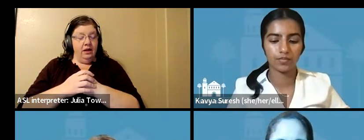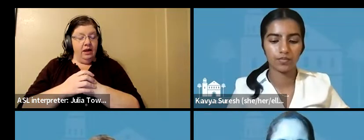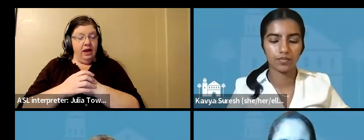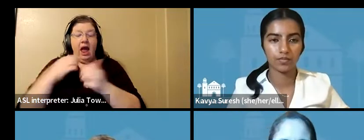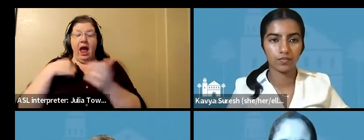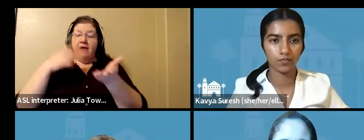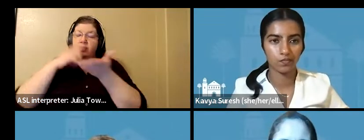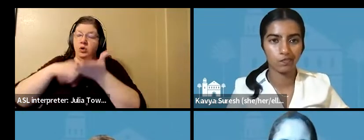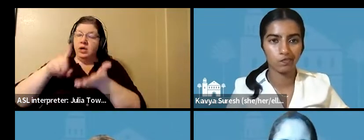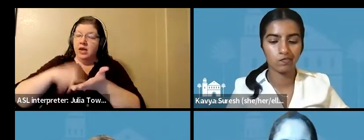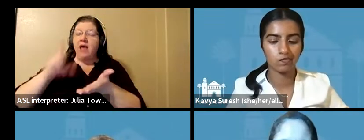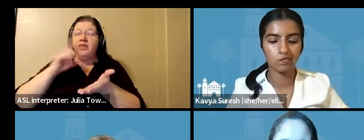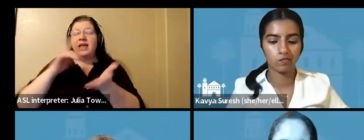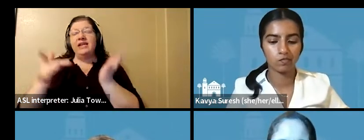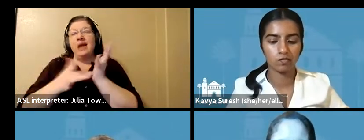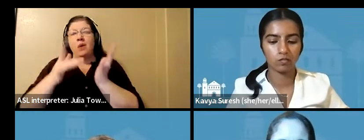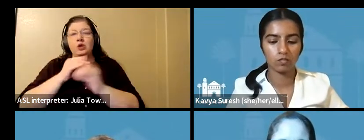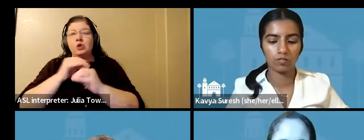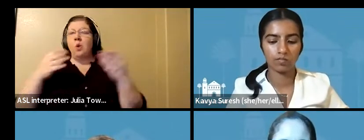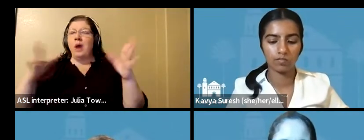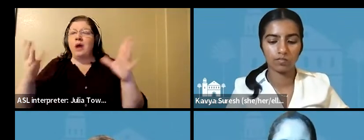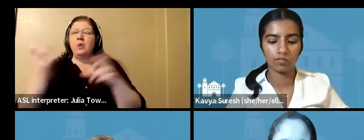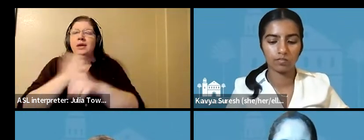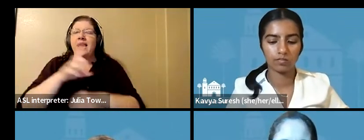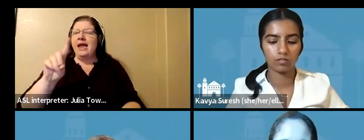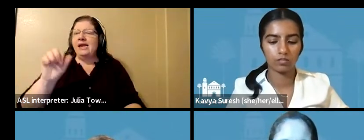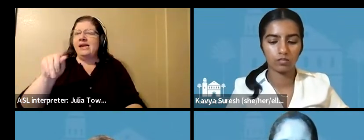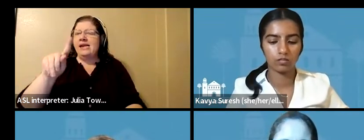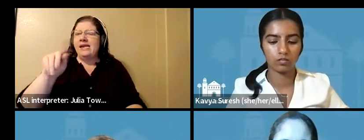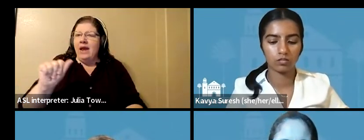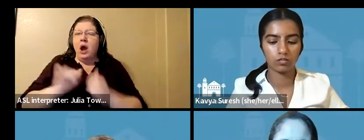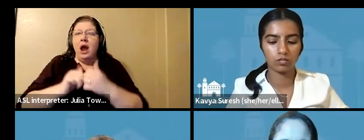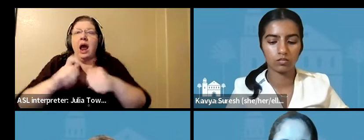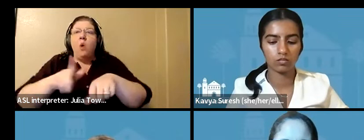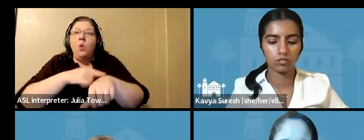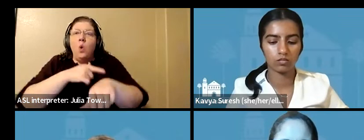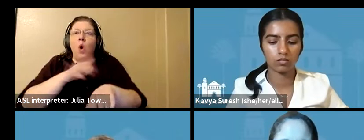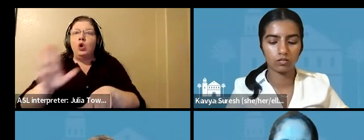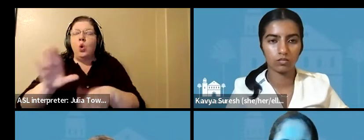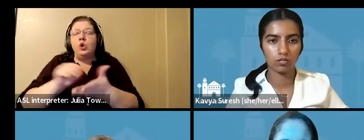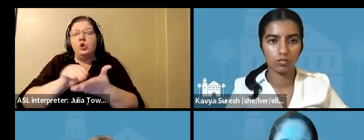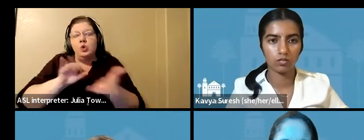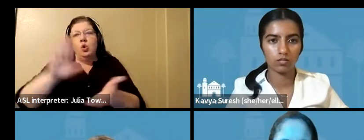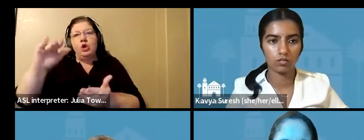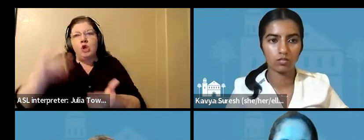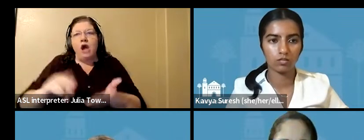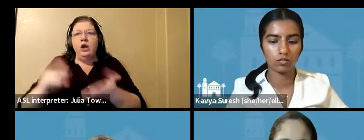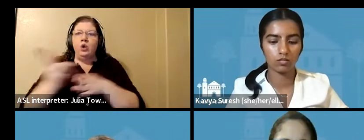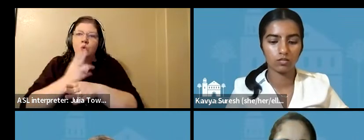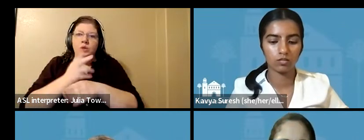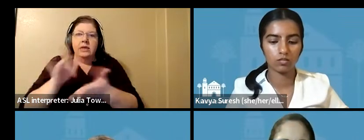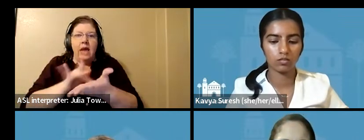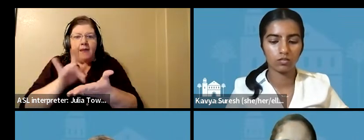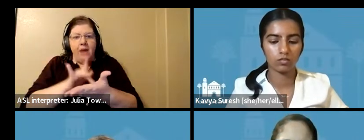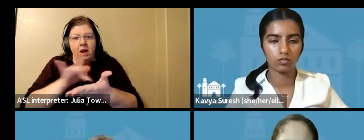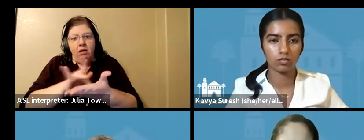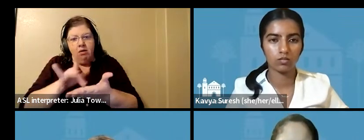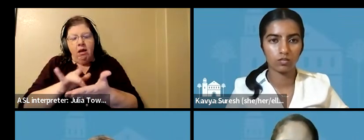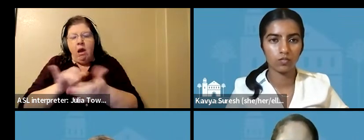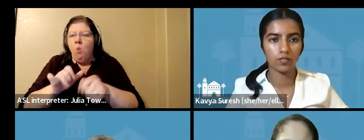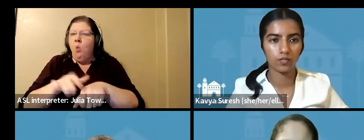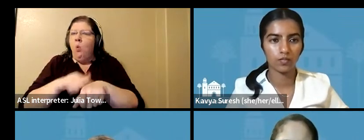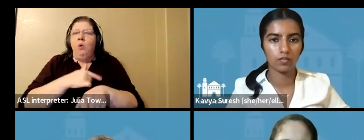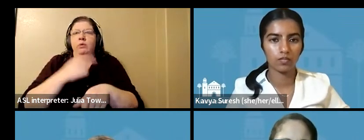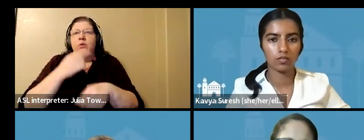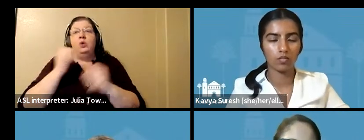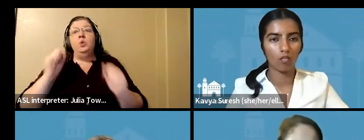SB has looked into, there's no way to get any data on how long your student, your child is on the iPad. There's a way to block